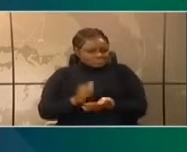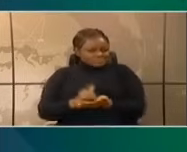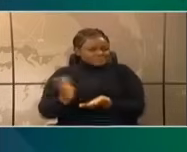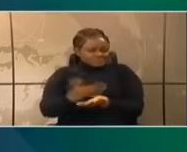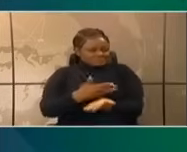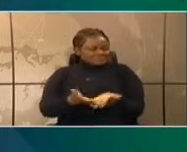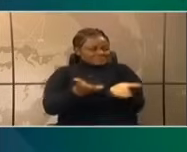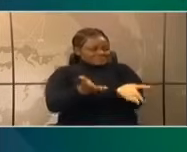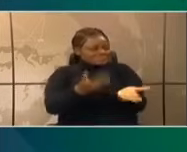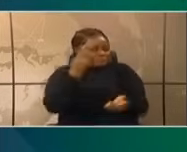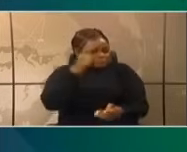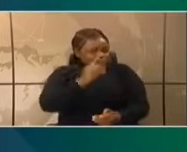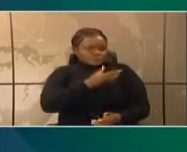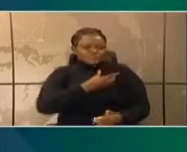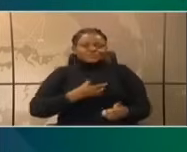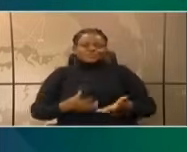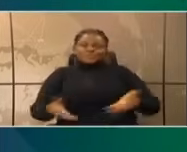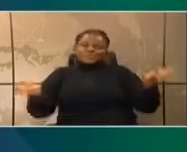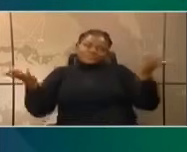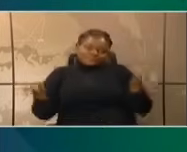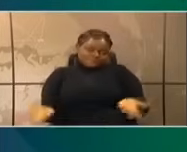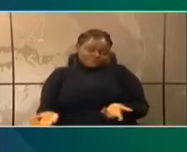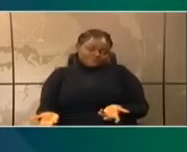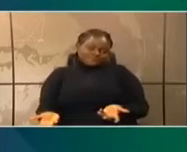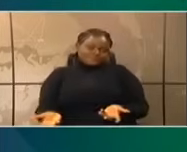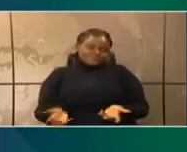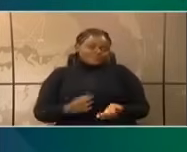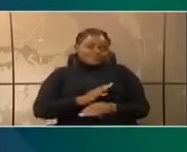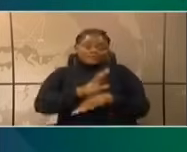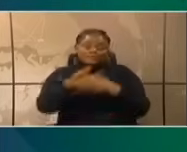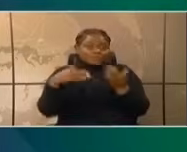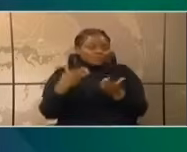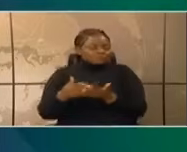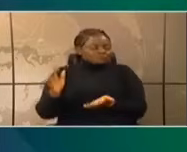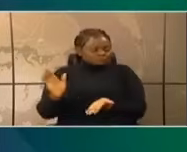Enye nono. Bebe.